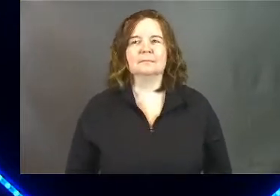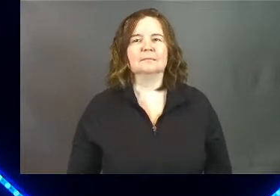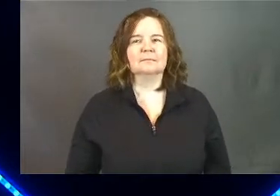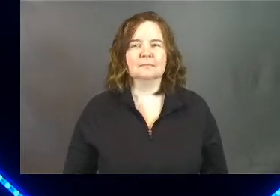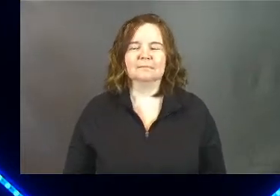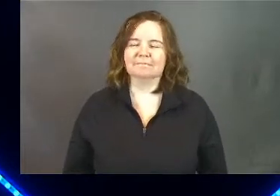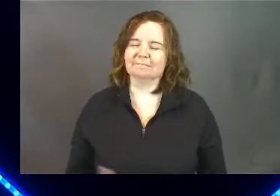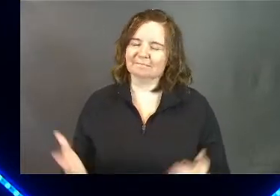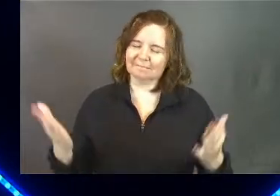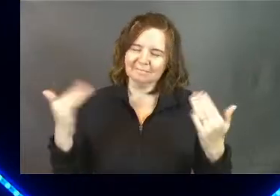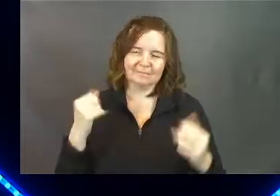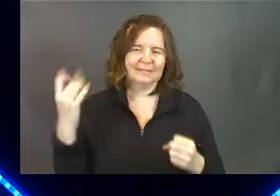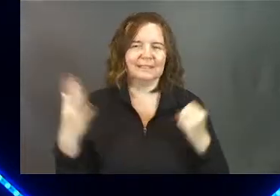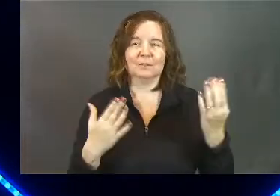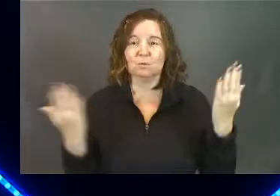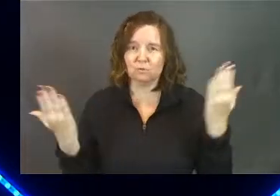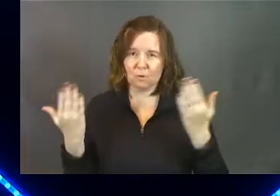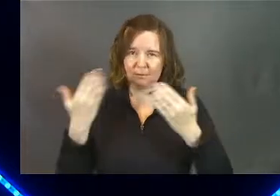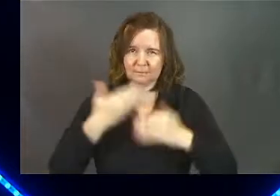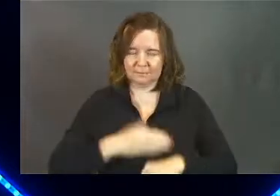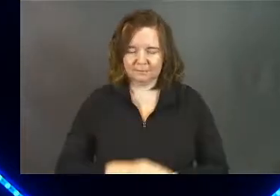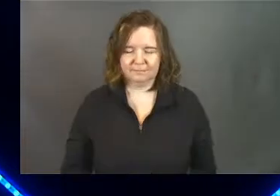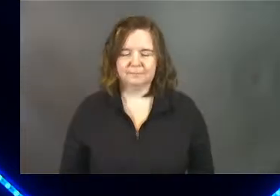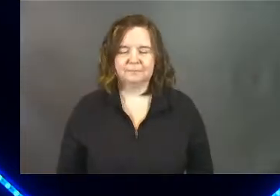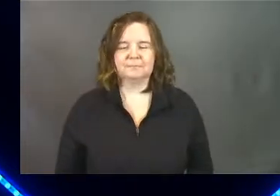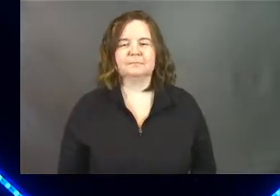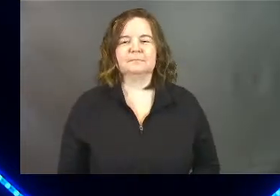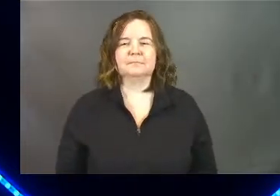All right, church, we're gonna sing When Darkness.